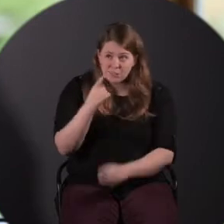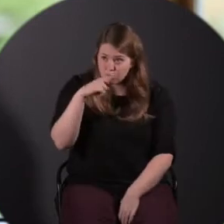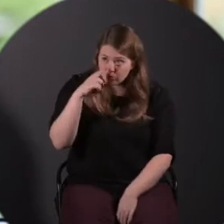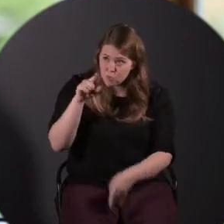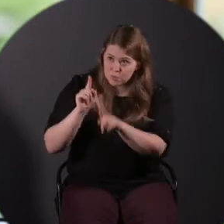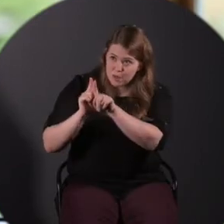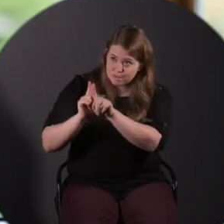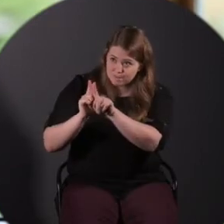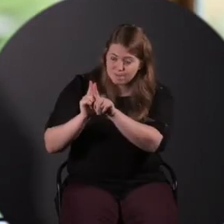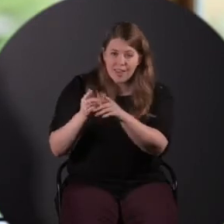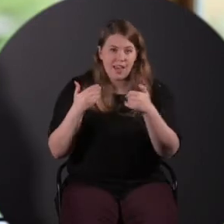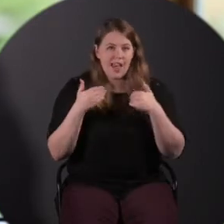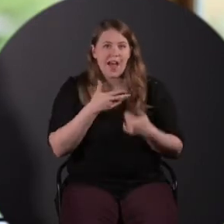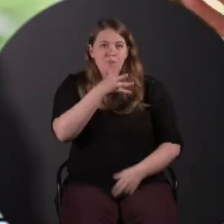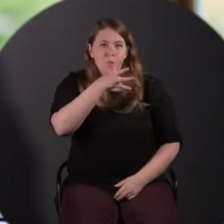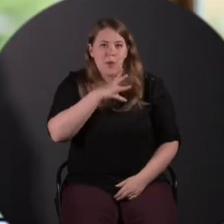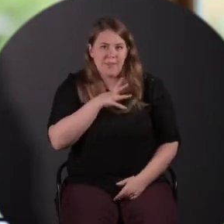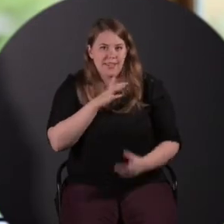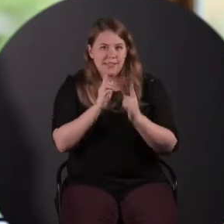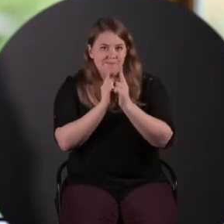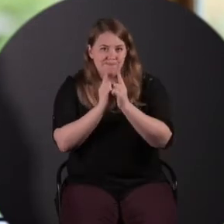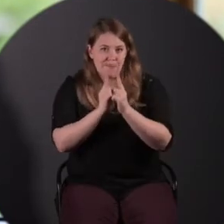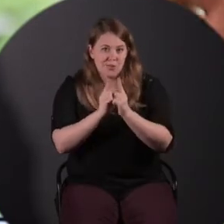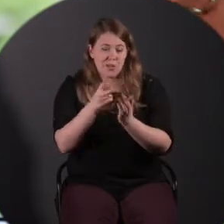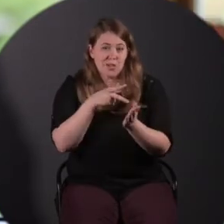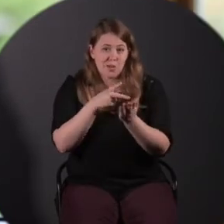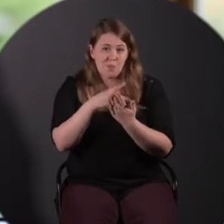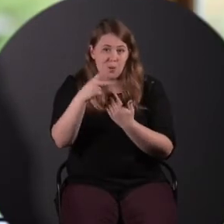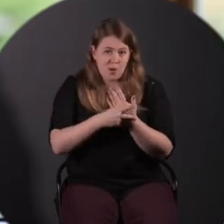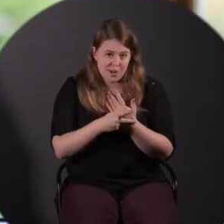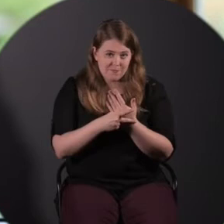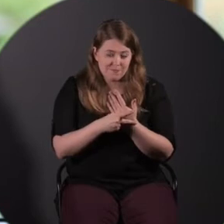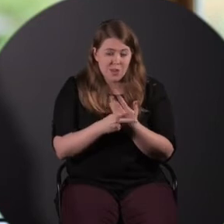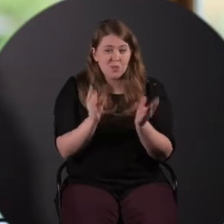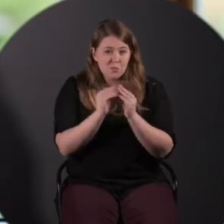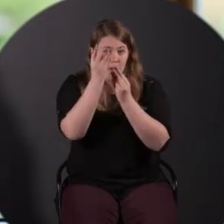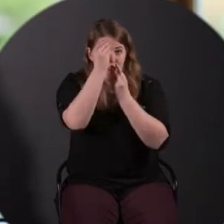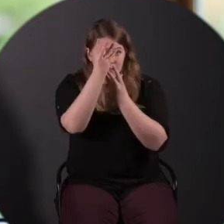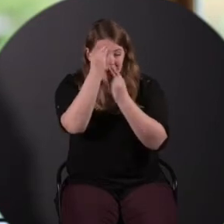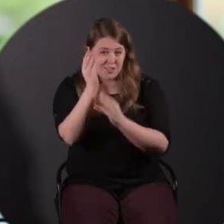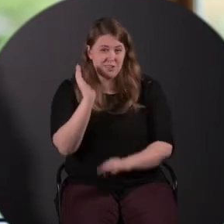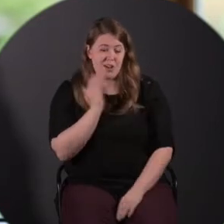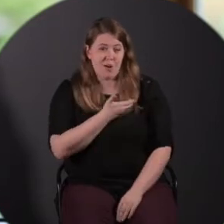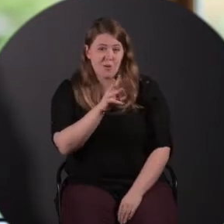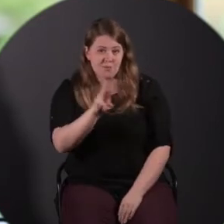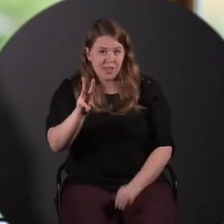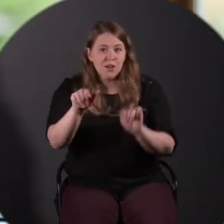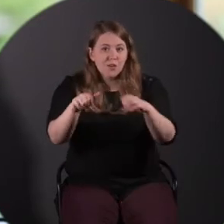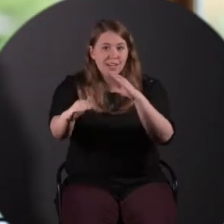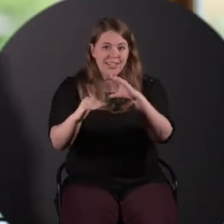at The Ridge, we have a women's mentoring program. You might reach out to us, info@ridgelife.org. Or you can email me,